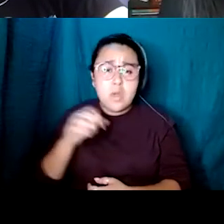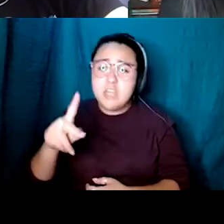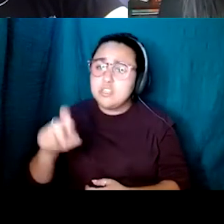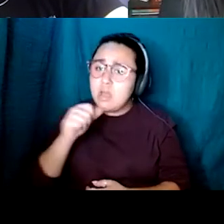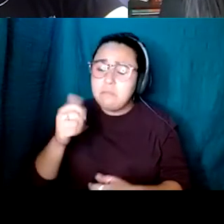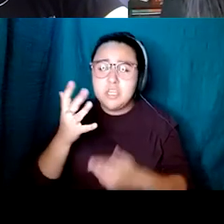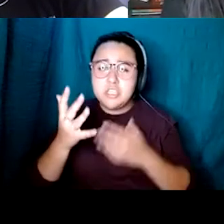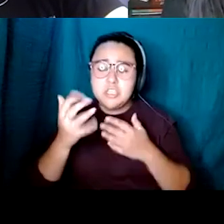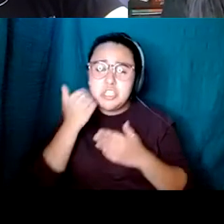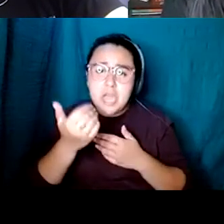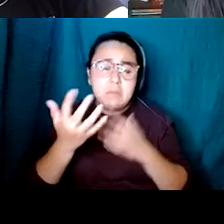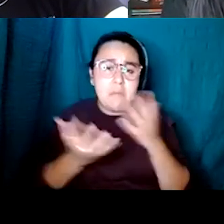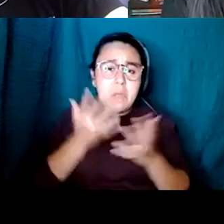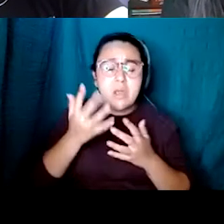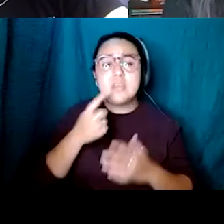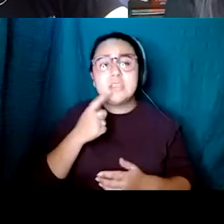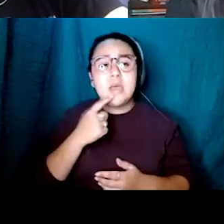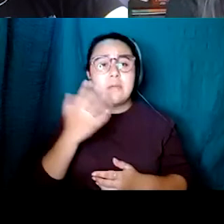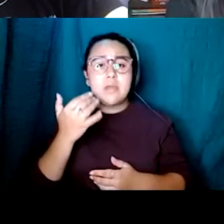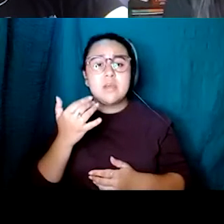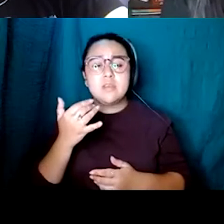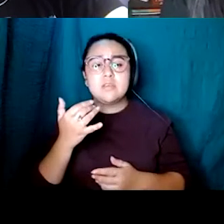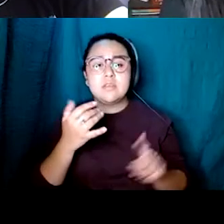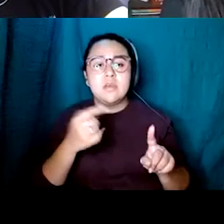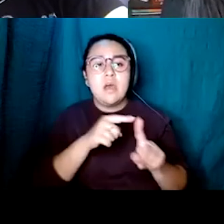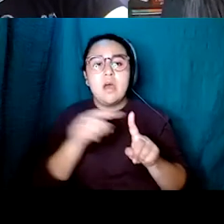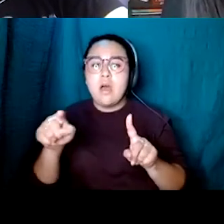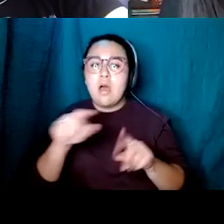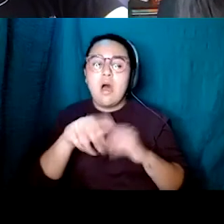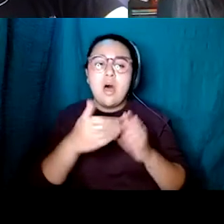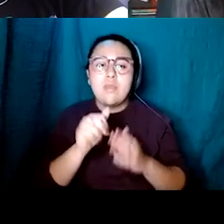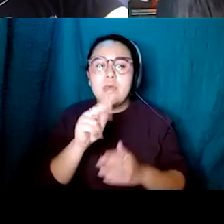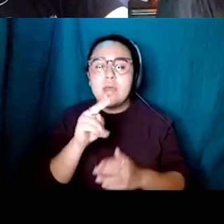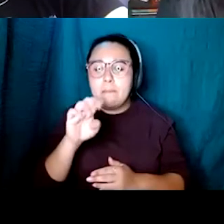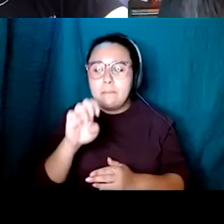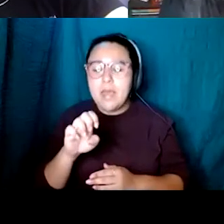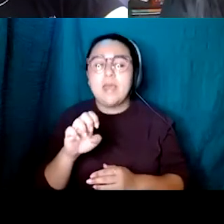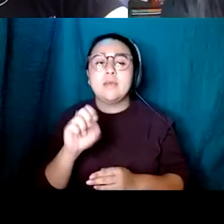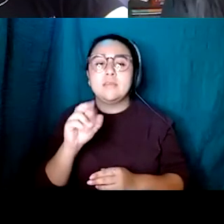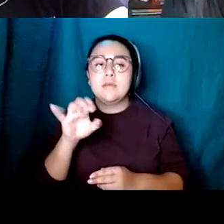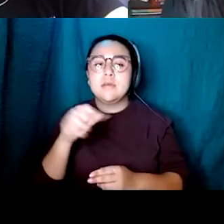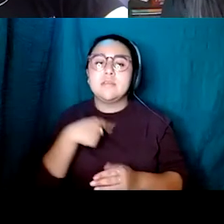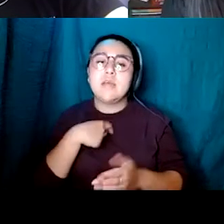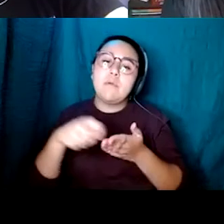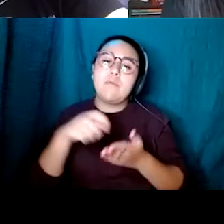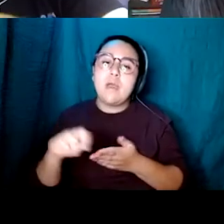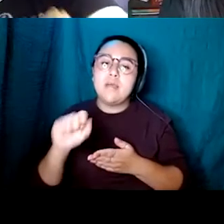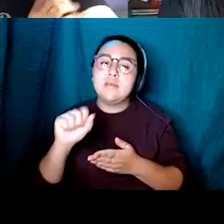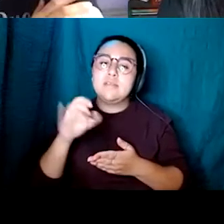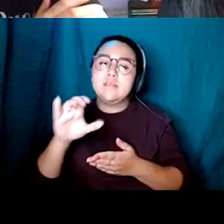it, that it sounded as if it was because of all the kinds of anime series I loved and because I'd been working on a sapphic romance story that I'd been telling him